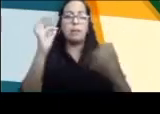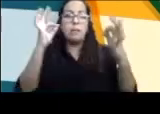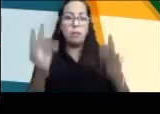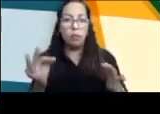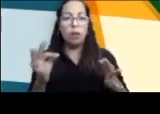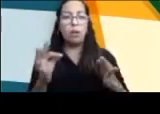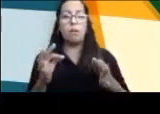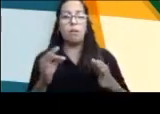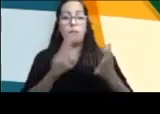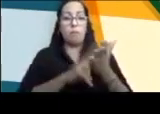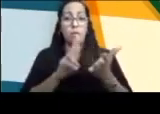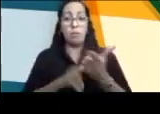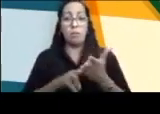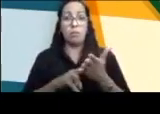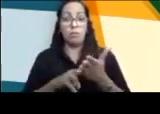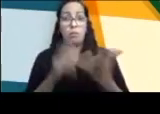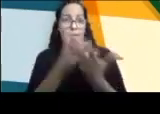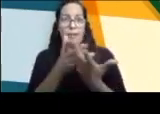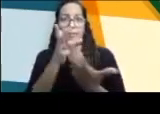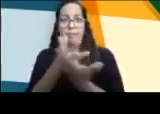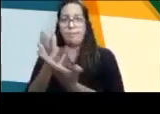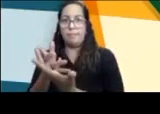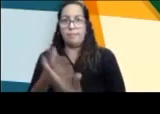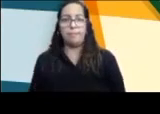be able to comply.